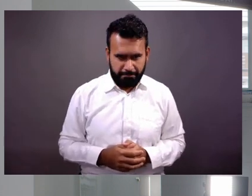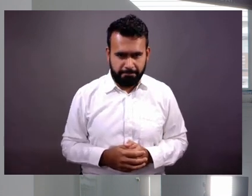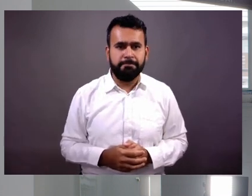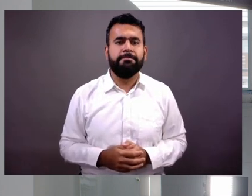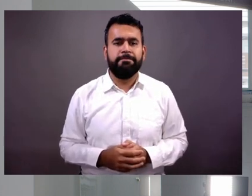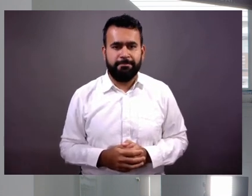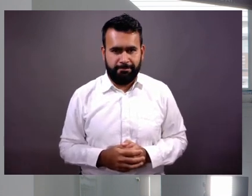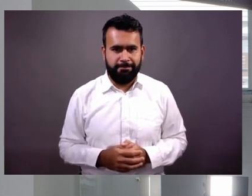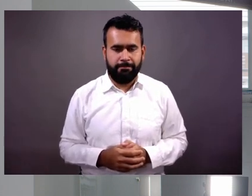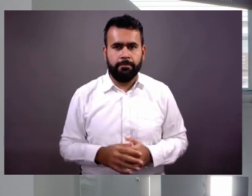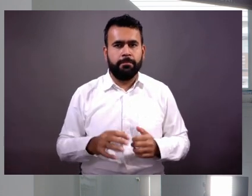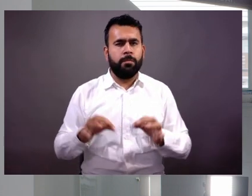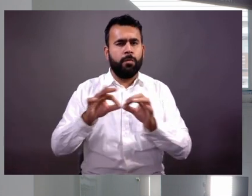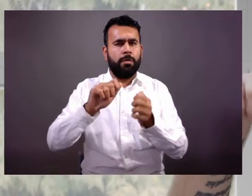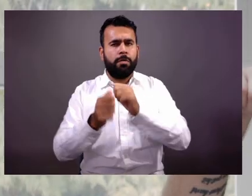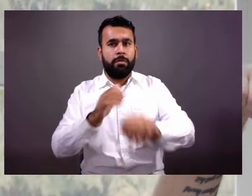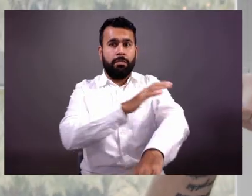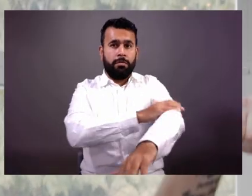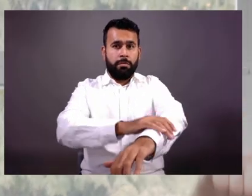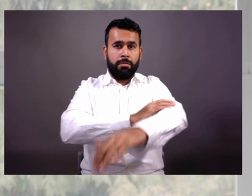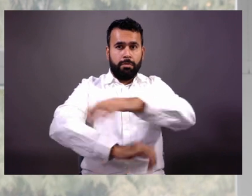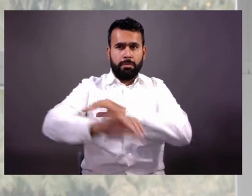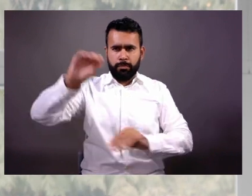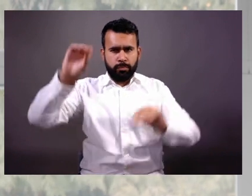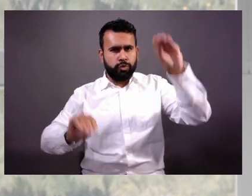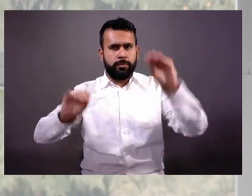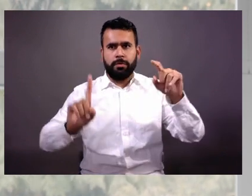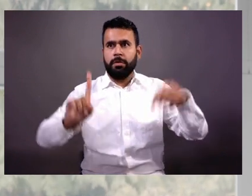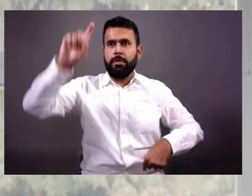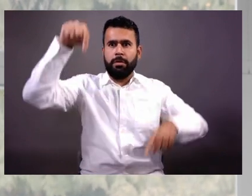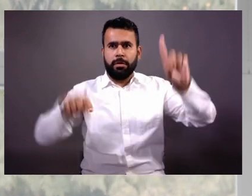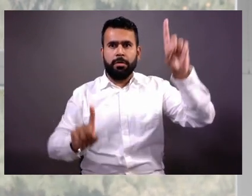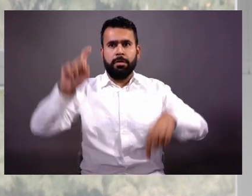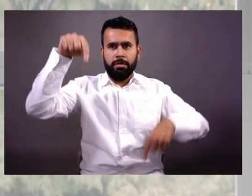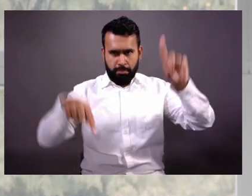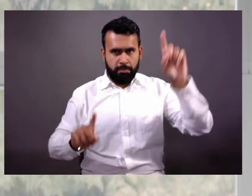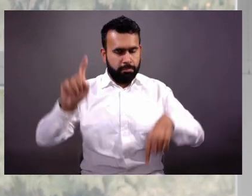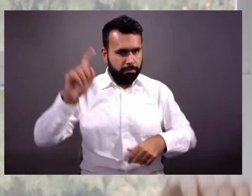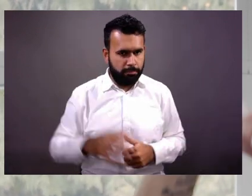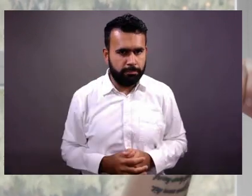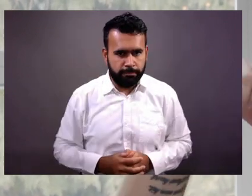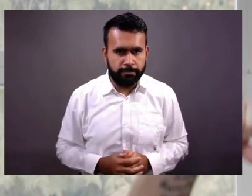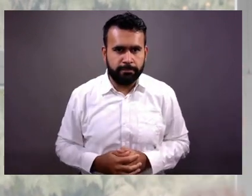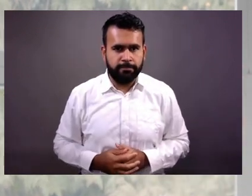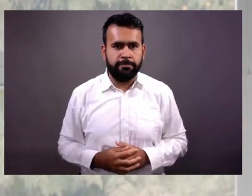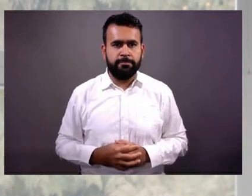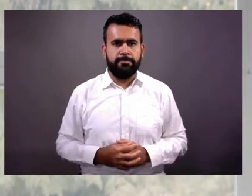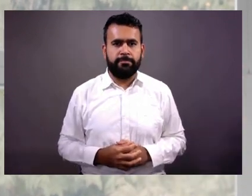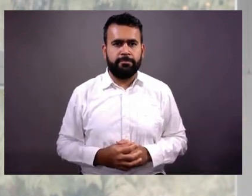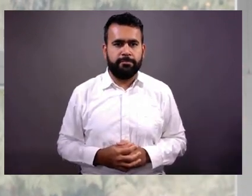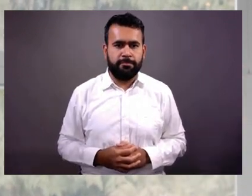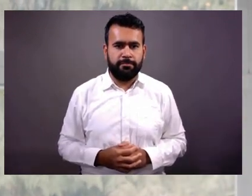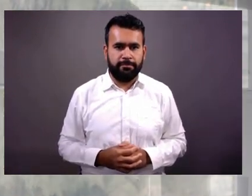the prep isn't when you move, it's when you change your arms. This is the move. Boom,